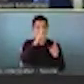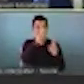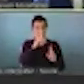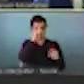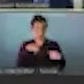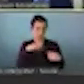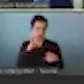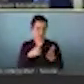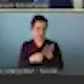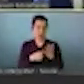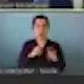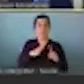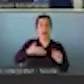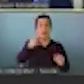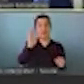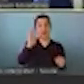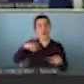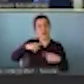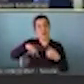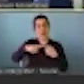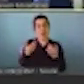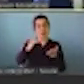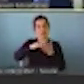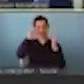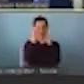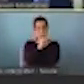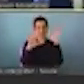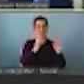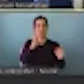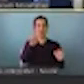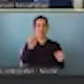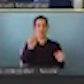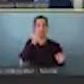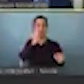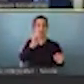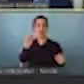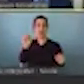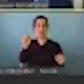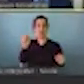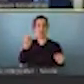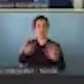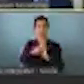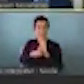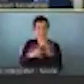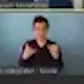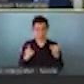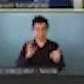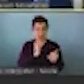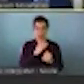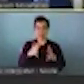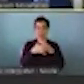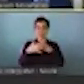but my talk is going to be about reimagining U.S. food and nutrition policy. I think we have a special moment in time in our country